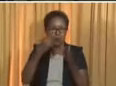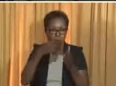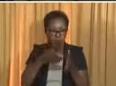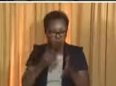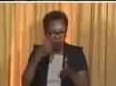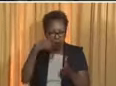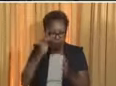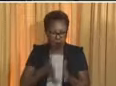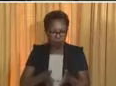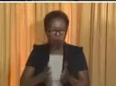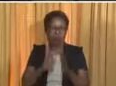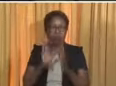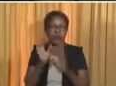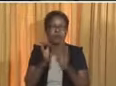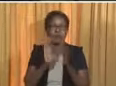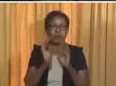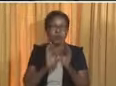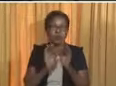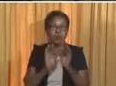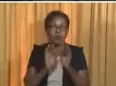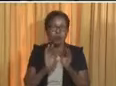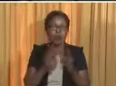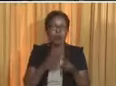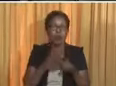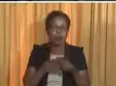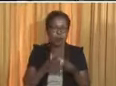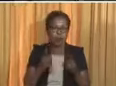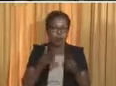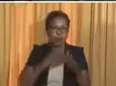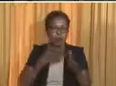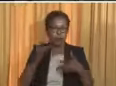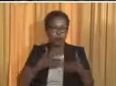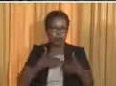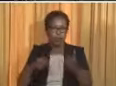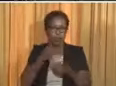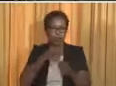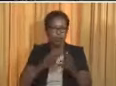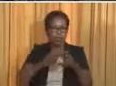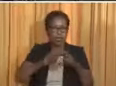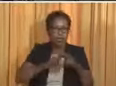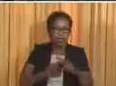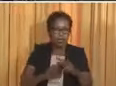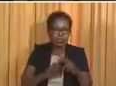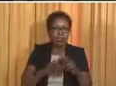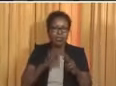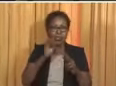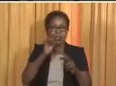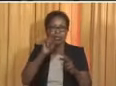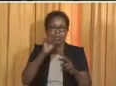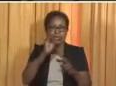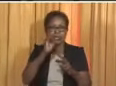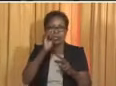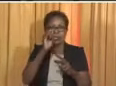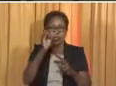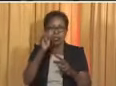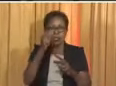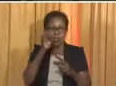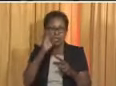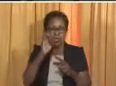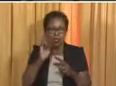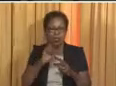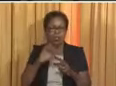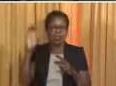play. The words I'm concerned about include initiate and initiator,